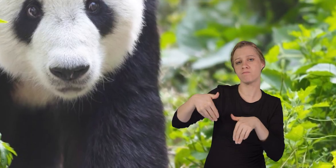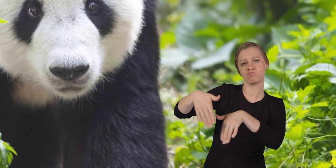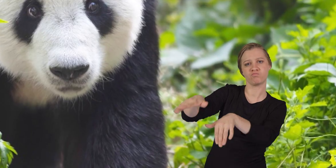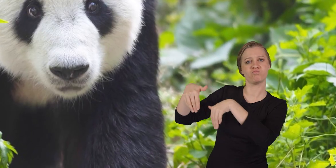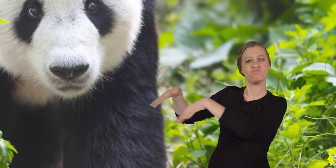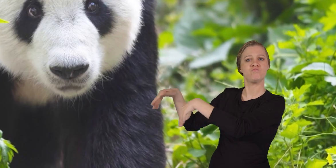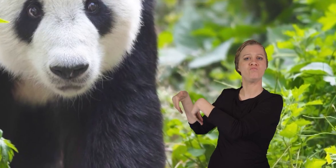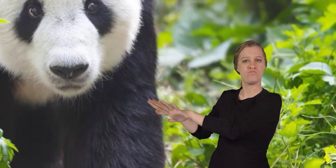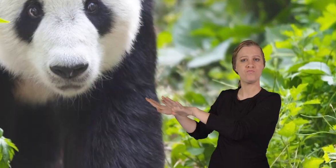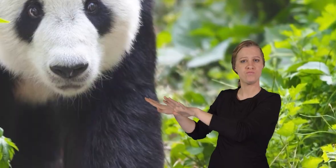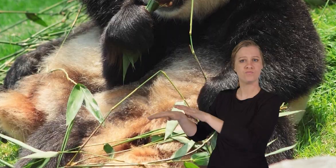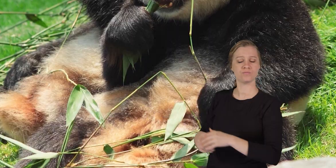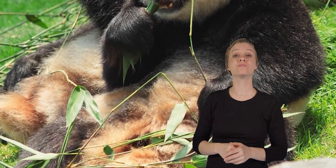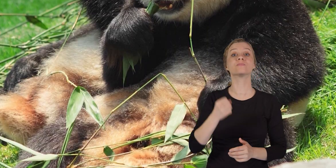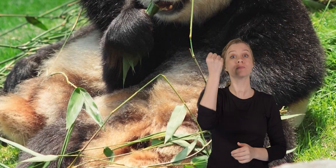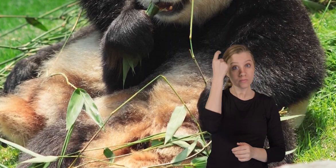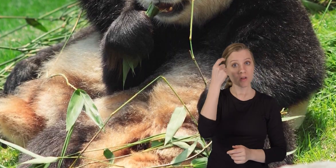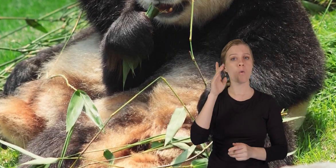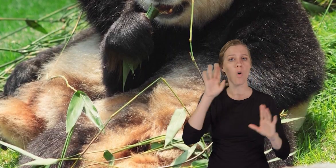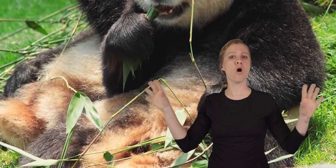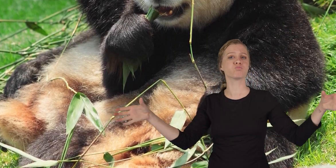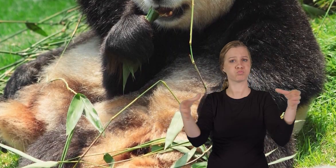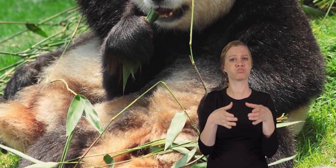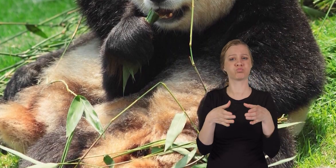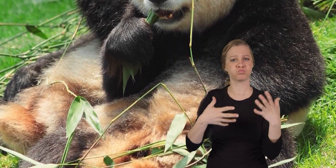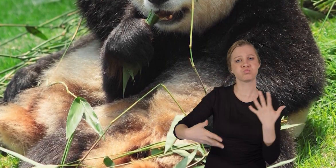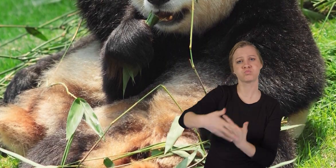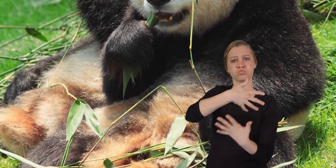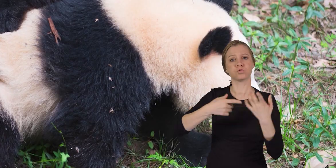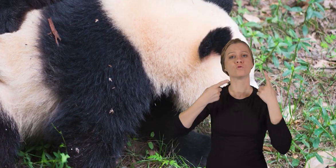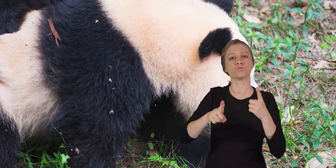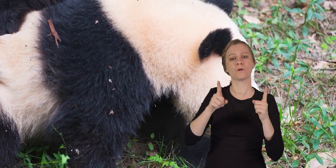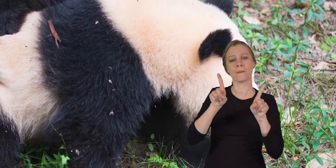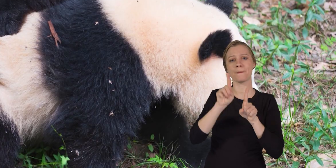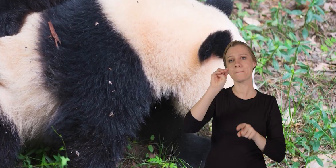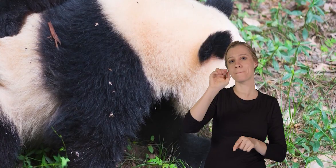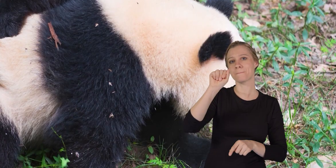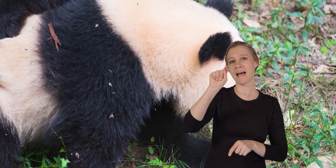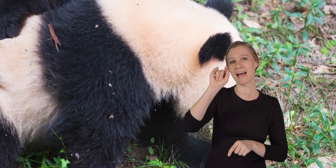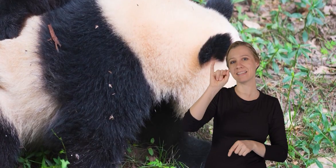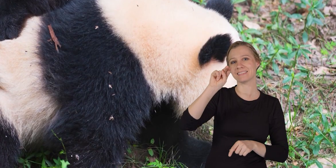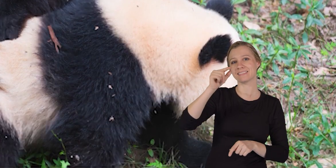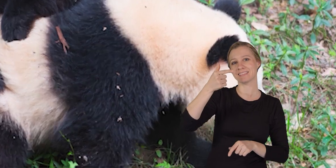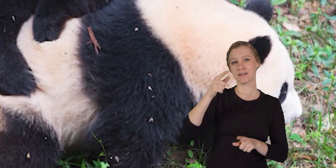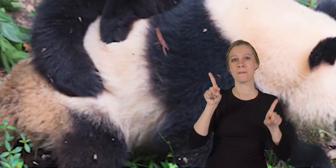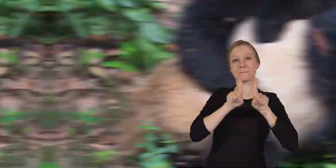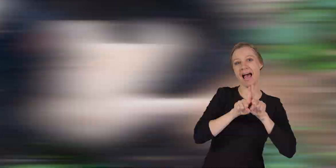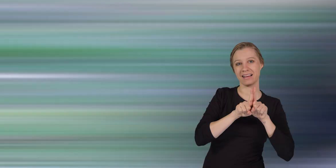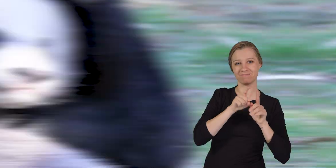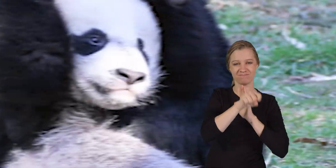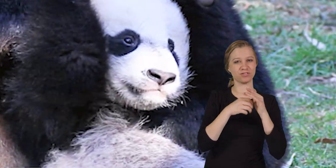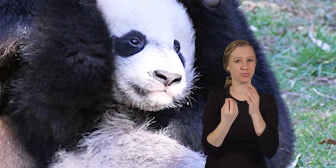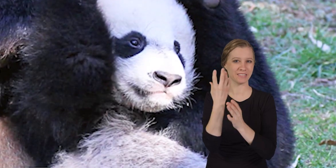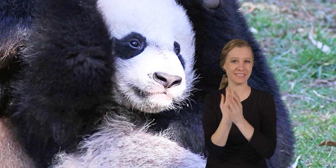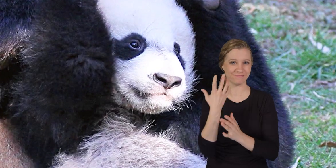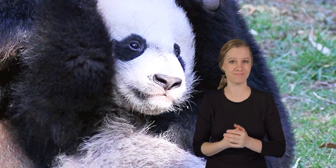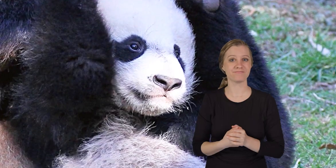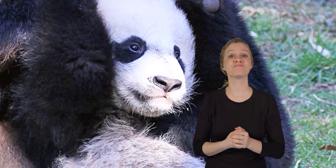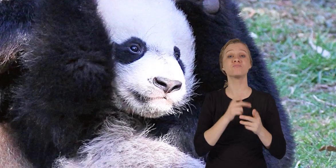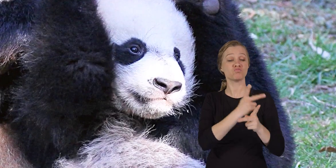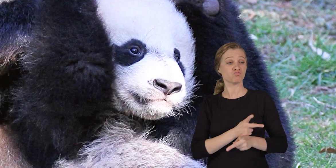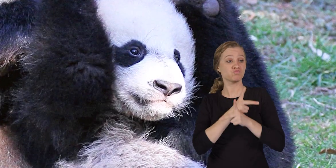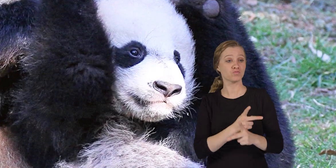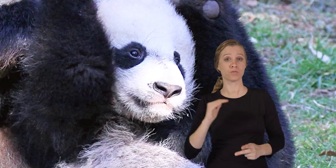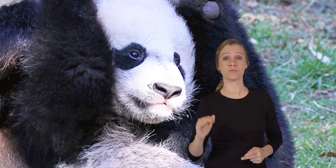to keep other pandas away. However, they do come together during the mating season in the spring. When it